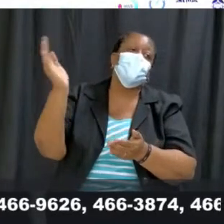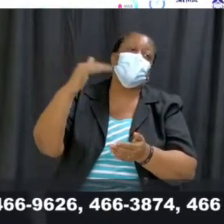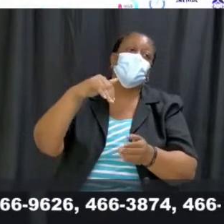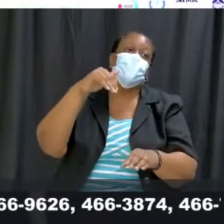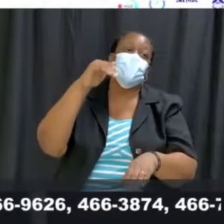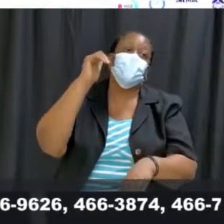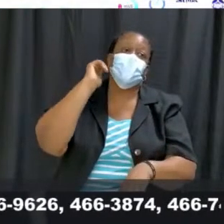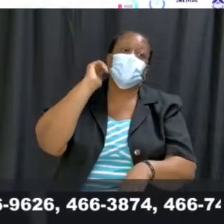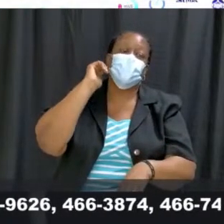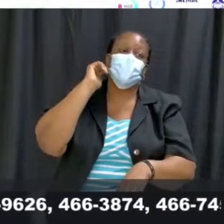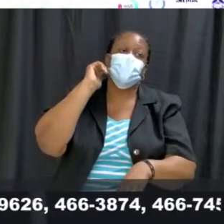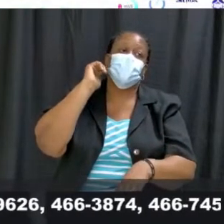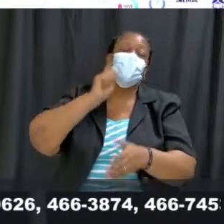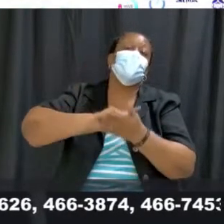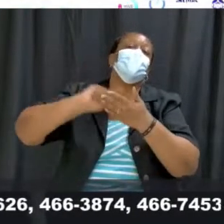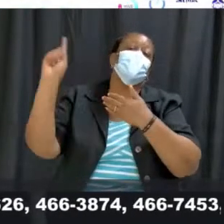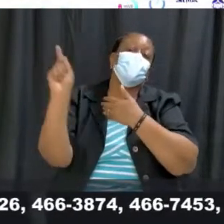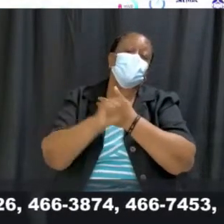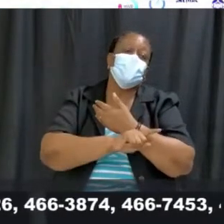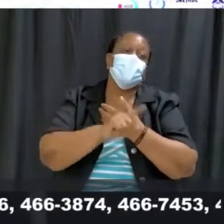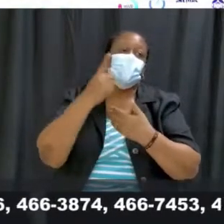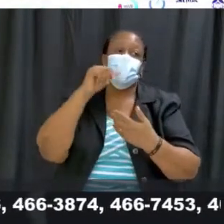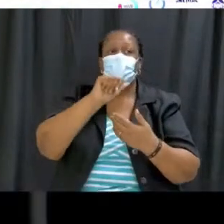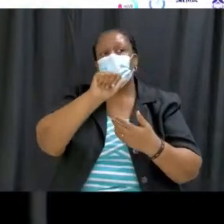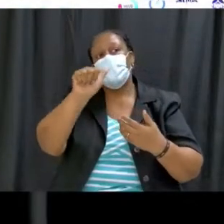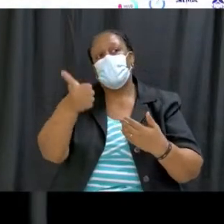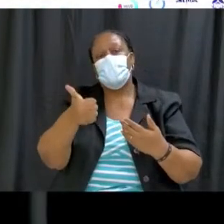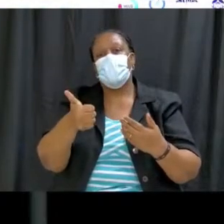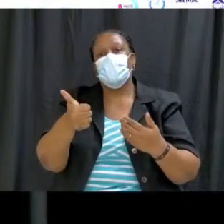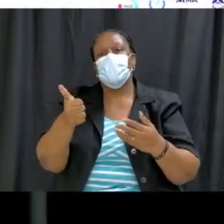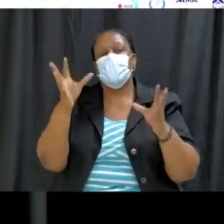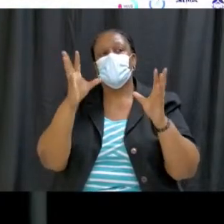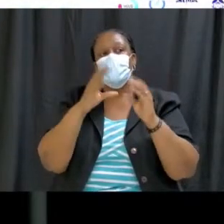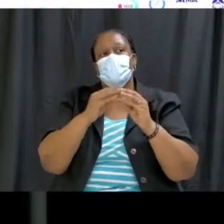COVID-19 weekly briefing. I am Les Roy Williams.